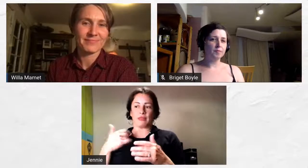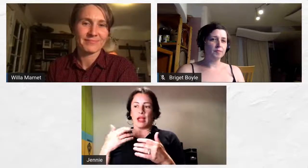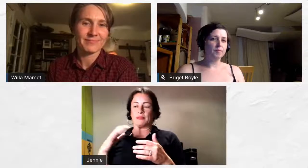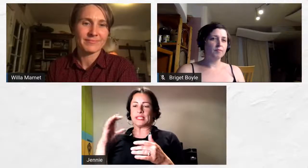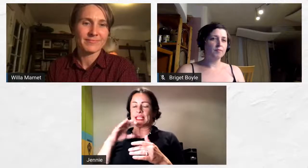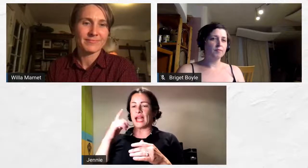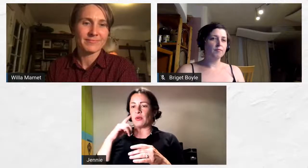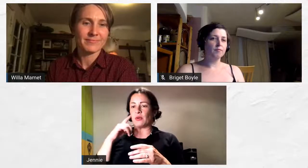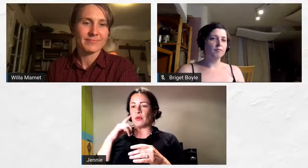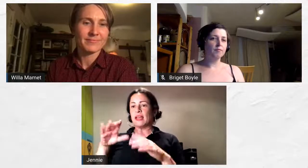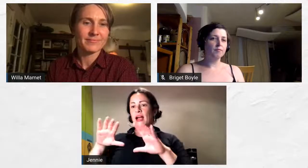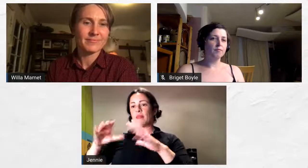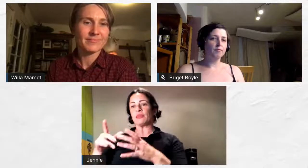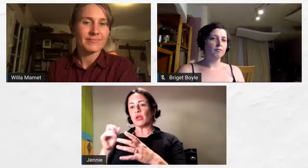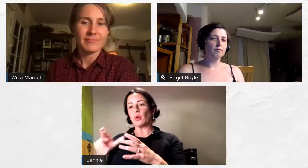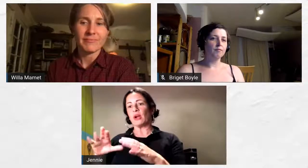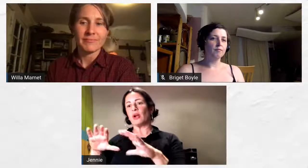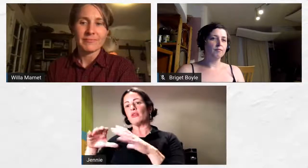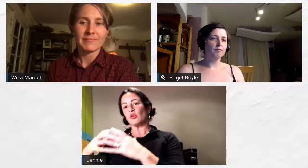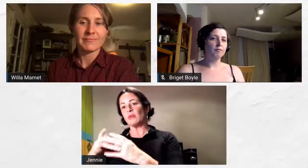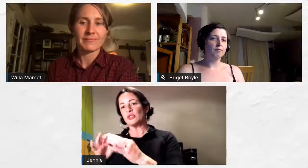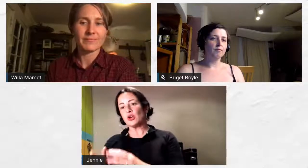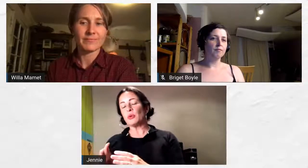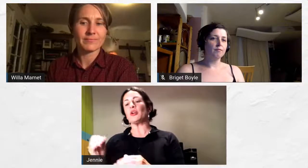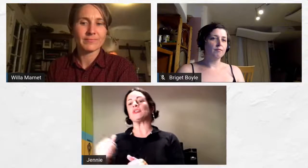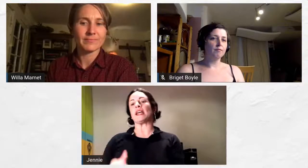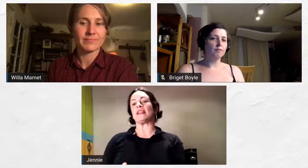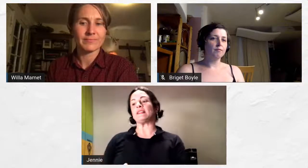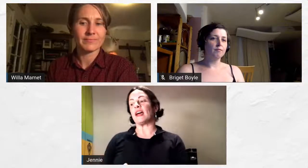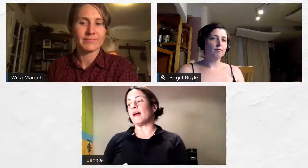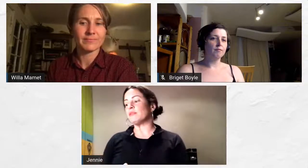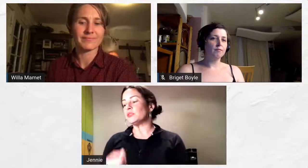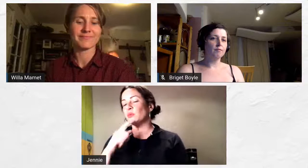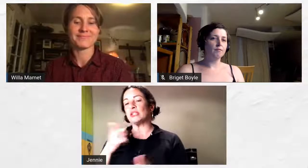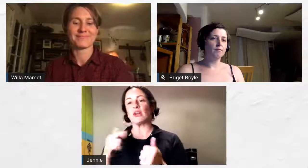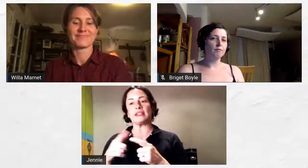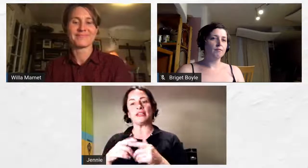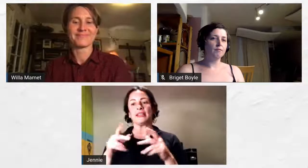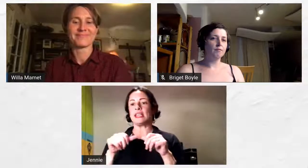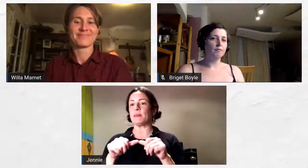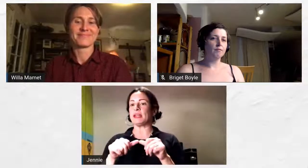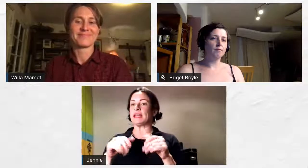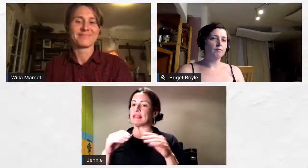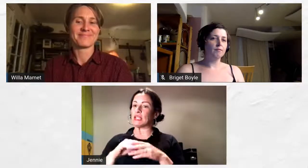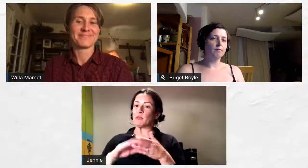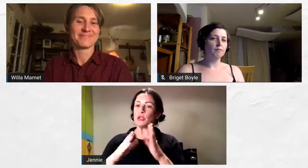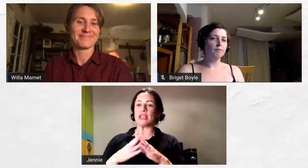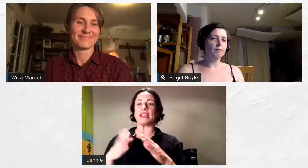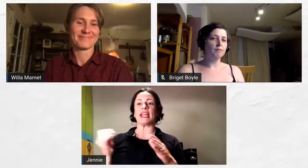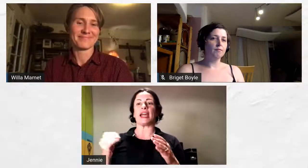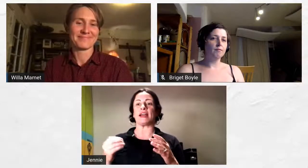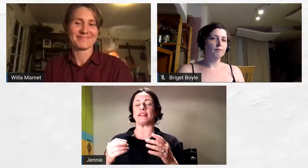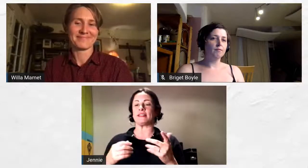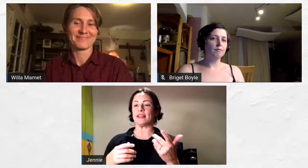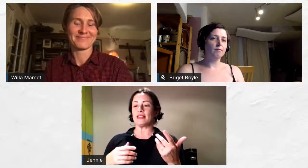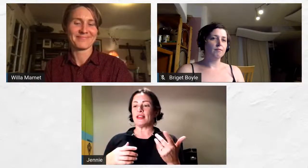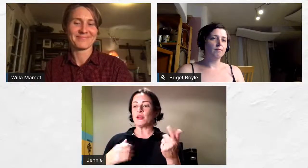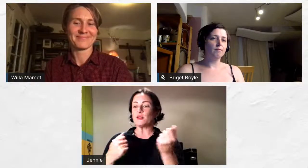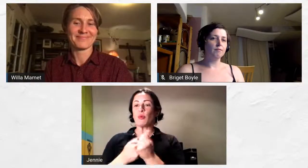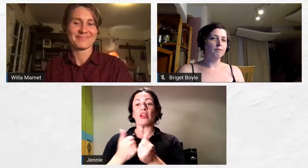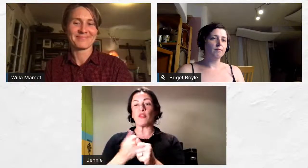I've been seeking out a queer group of interpreters, and just really trying to keep it in the community